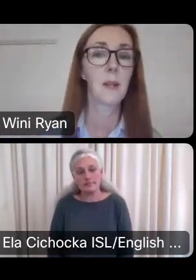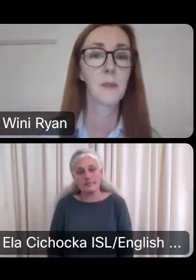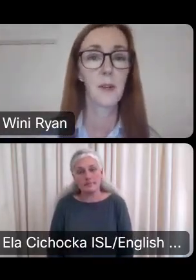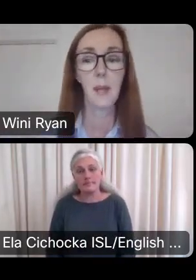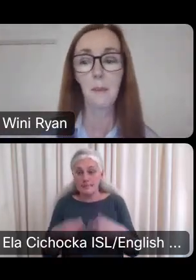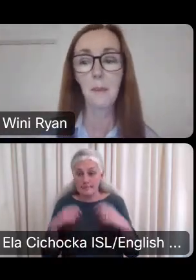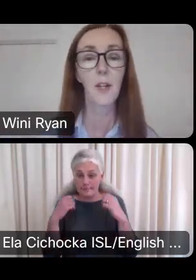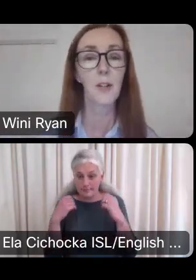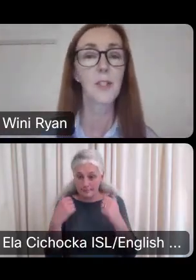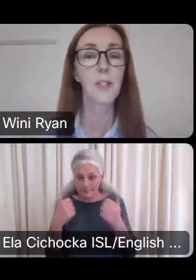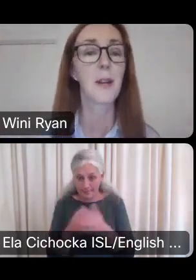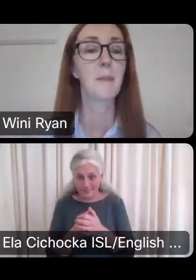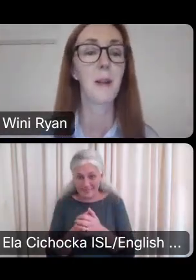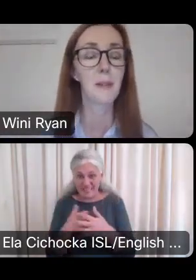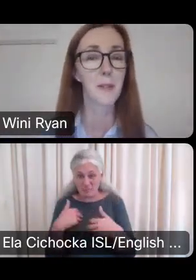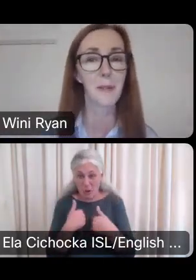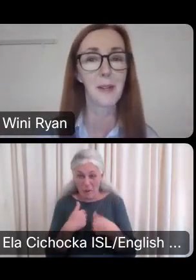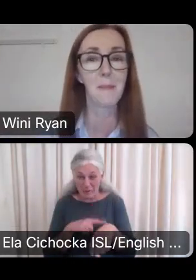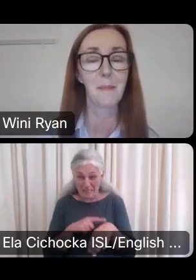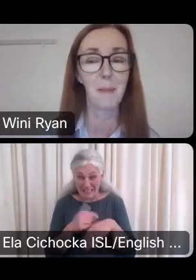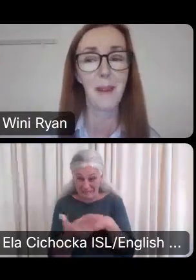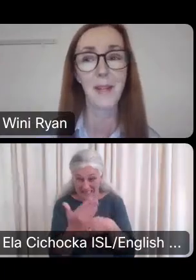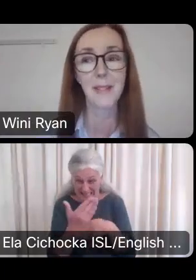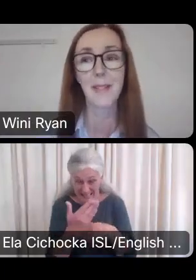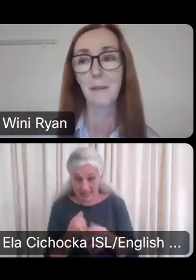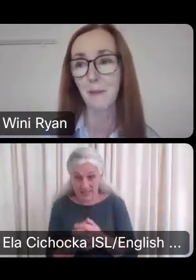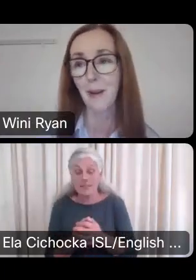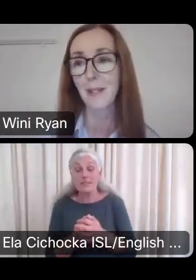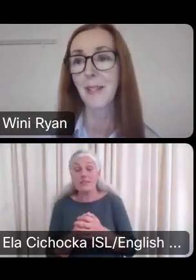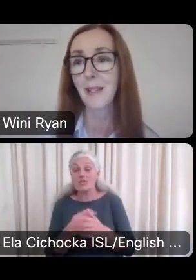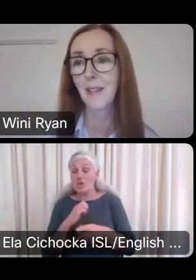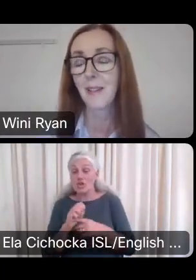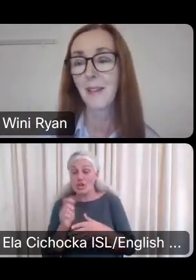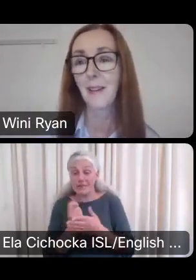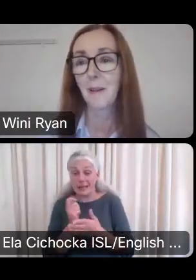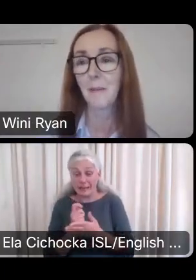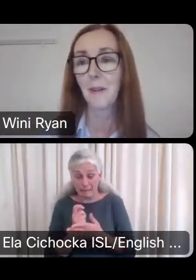Okay, and I'm sorry, I'm a bit conscious of time here, so you probably haven't had time to write